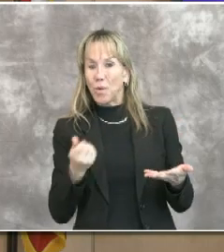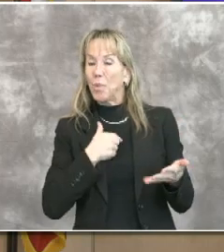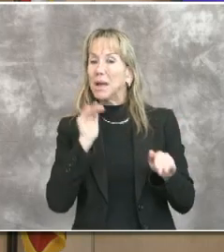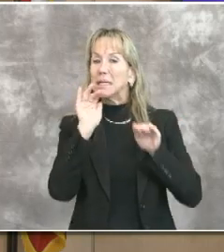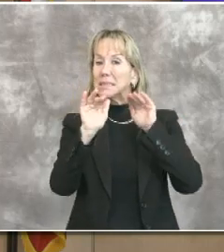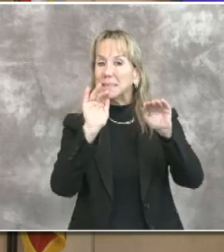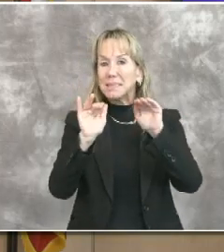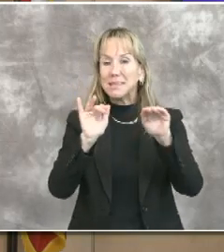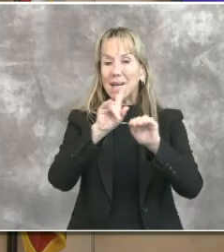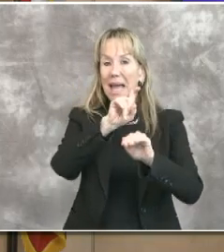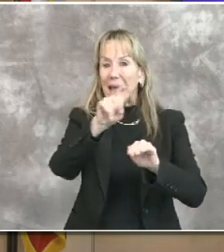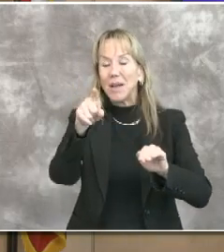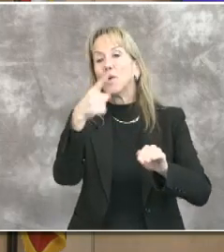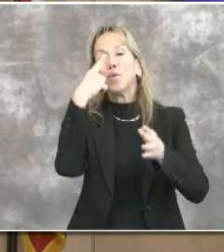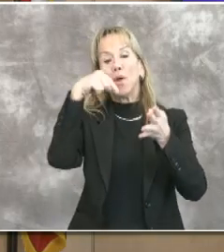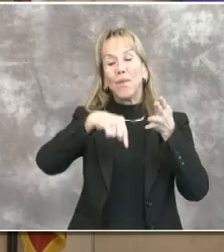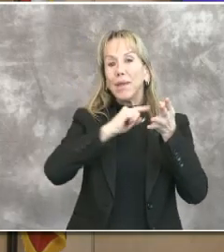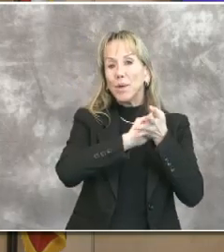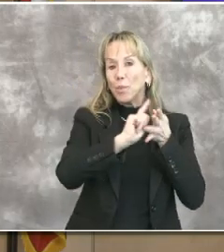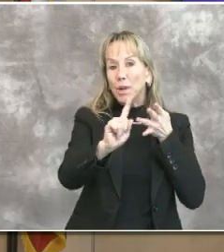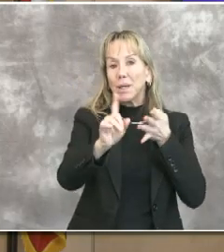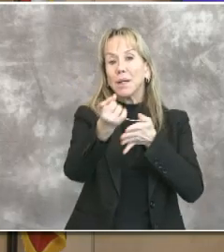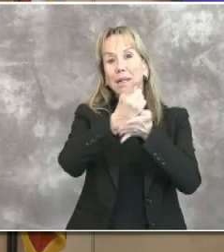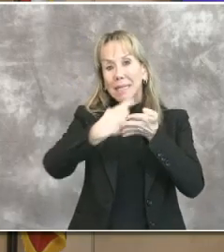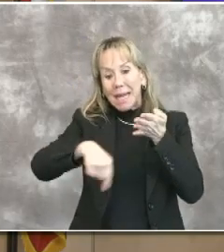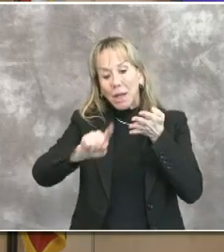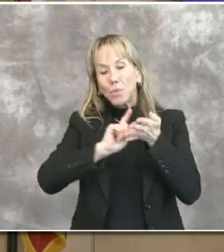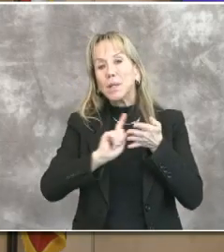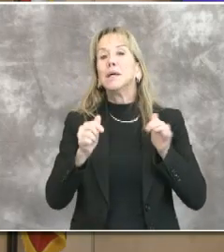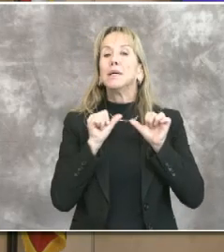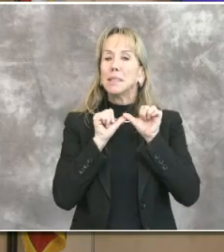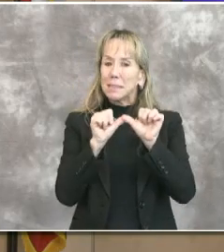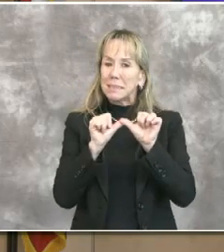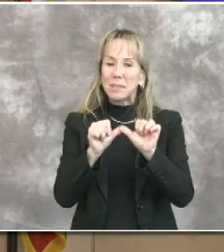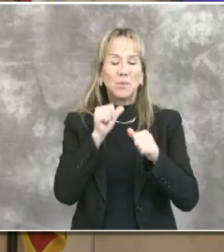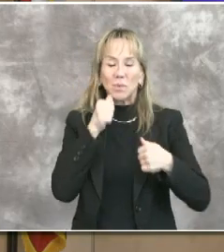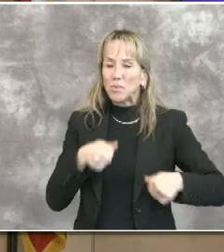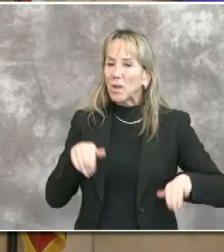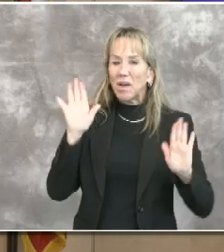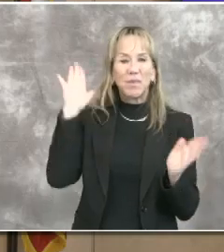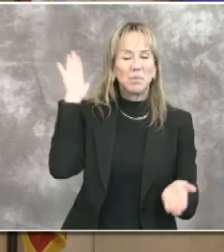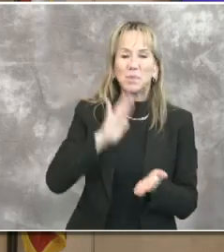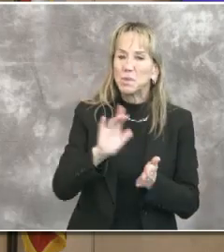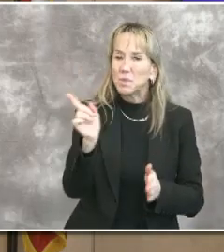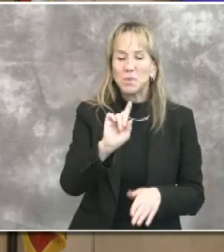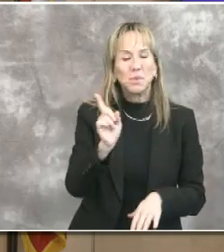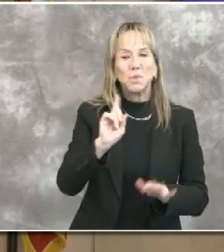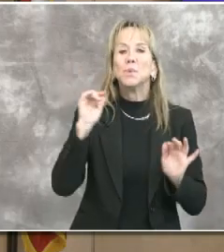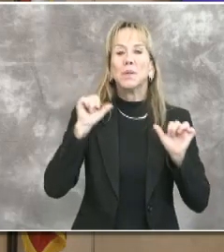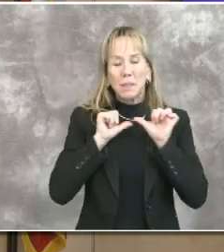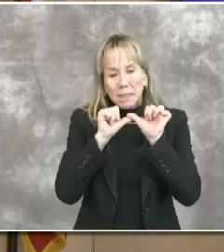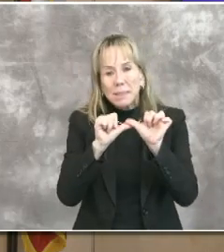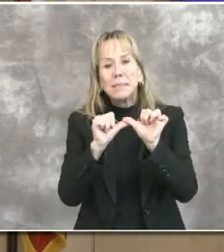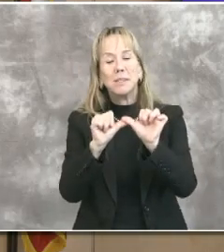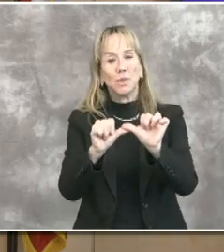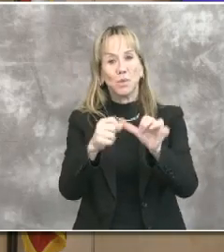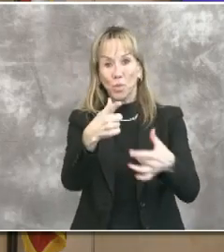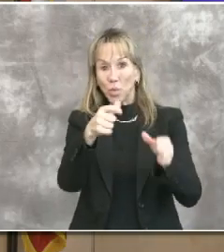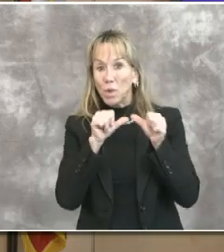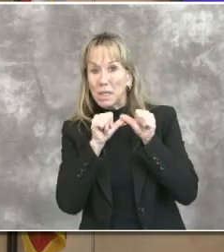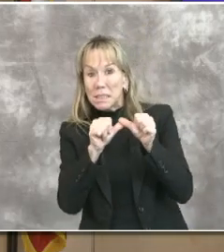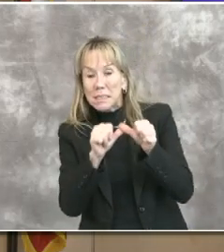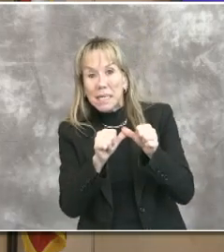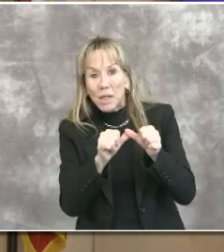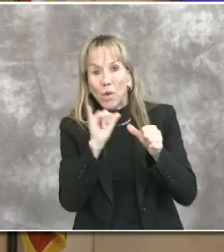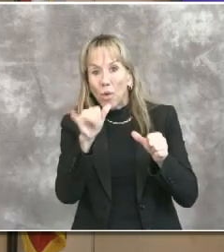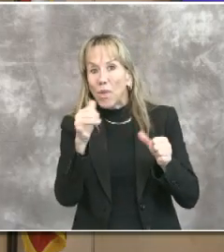in this week and next week that we continue to all do our part to ensure that the positive